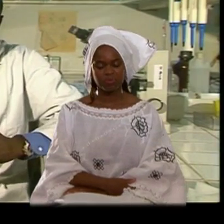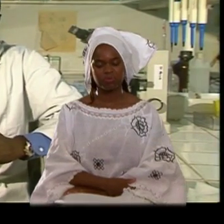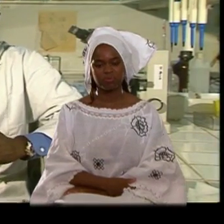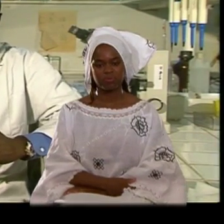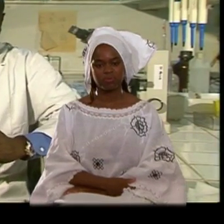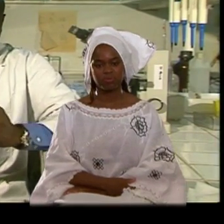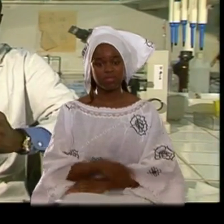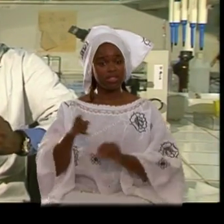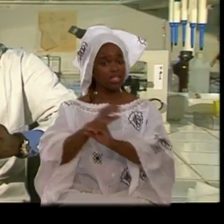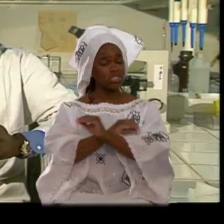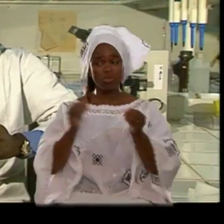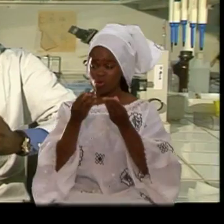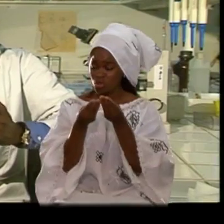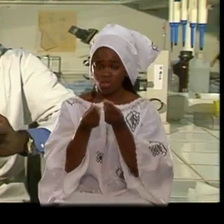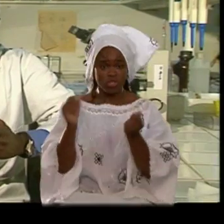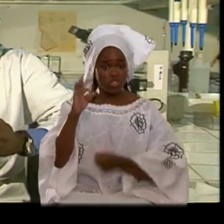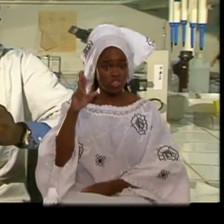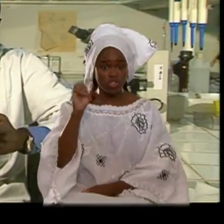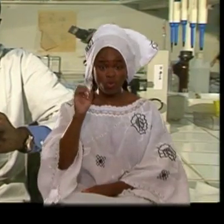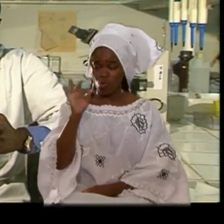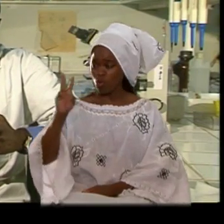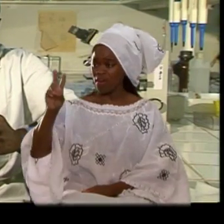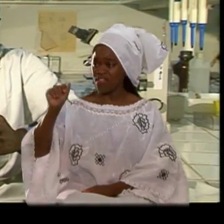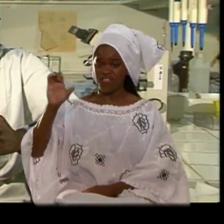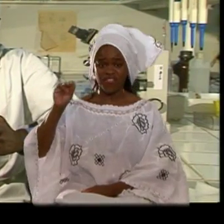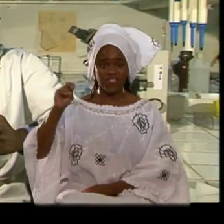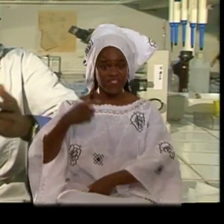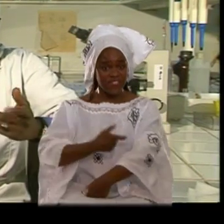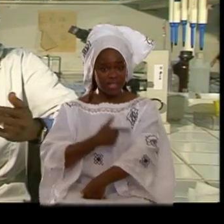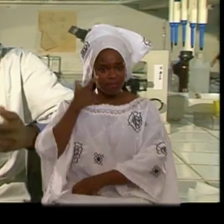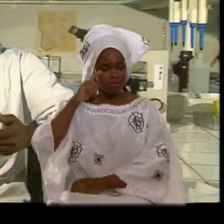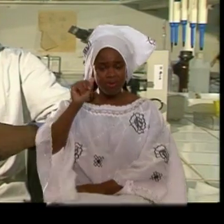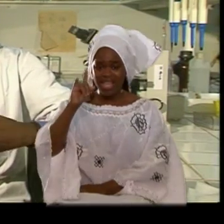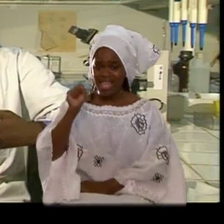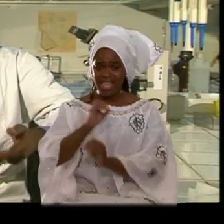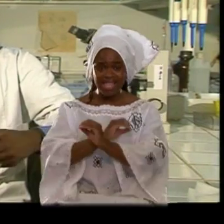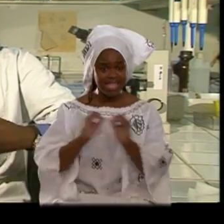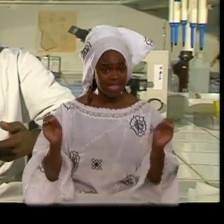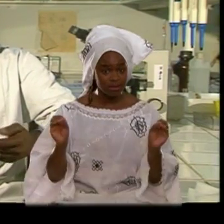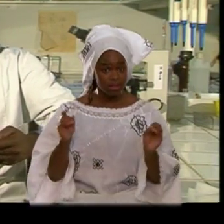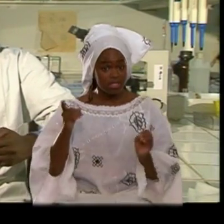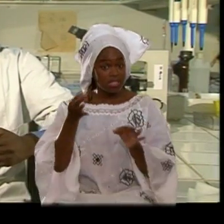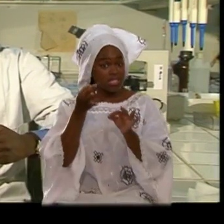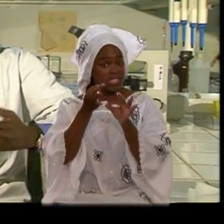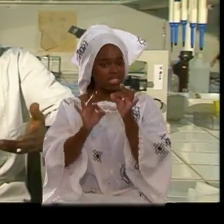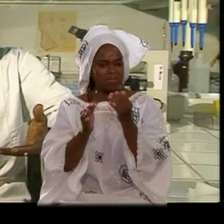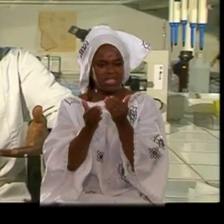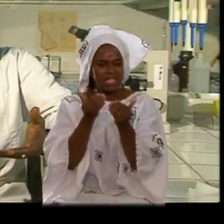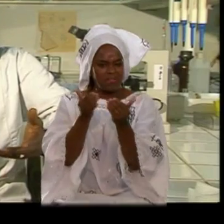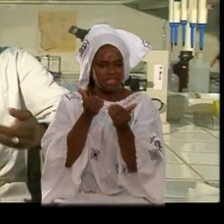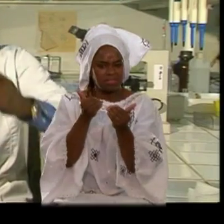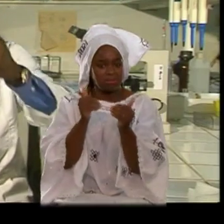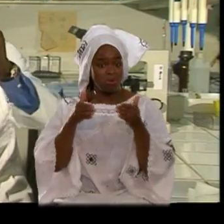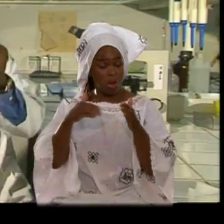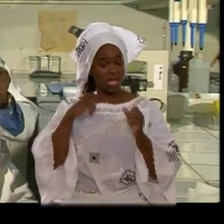There is as yet no cure or vaccine for AIDS. But there are some simple and effective measures we